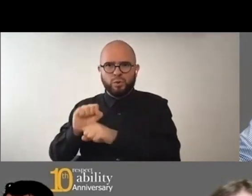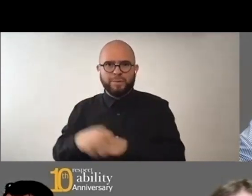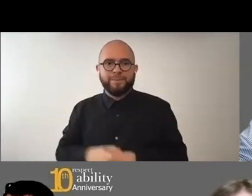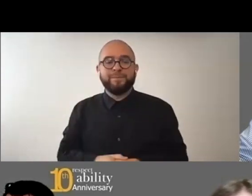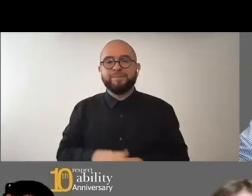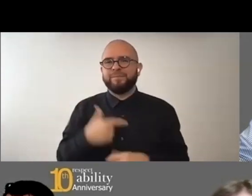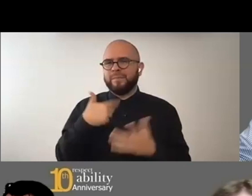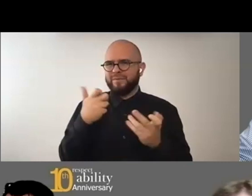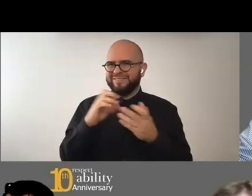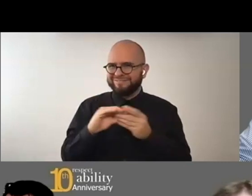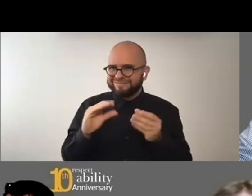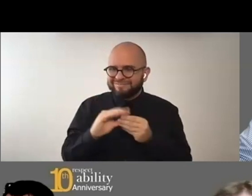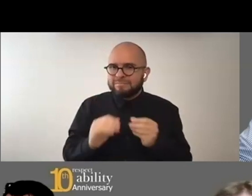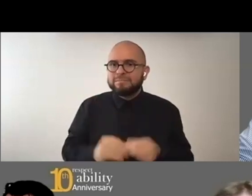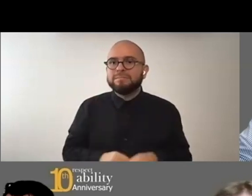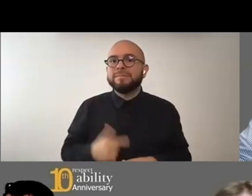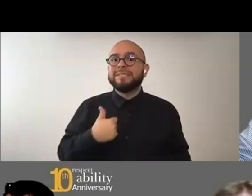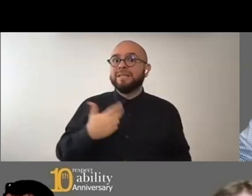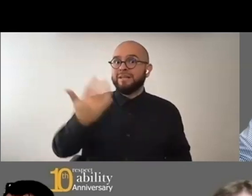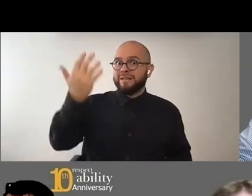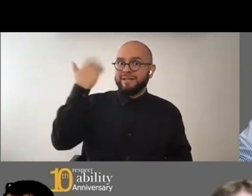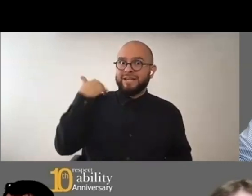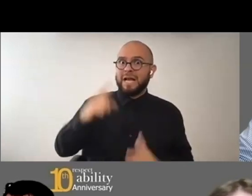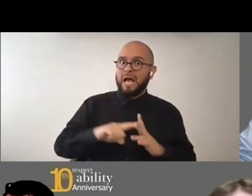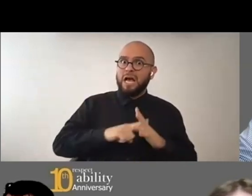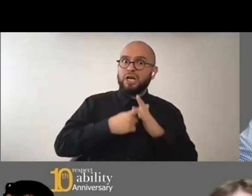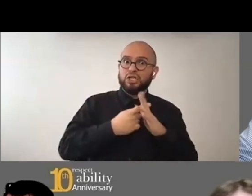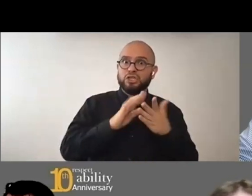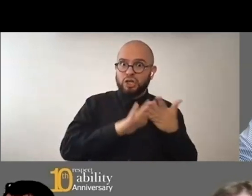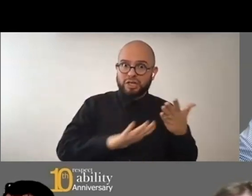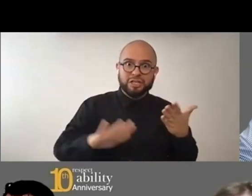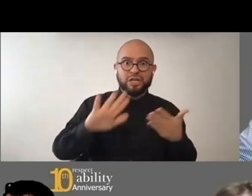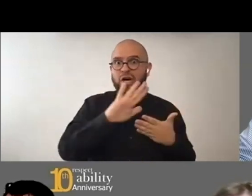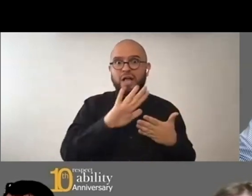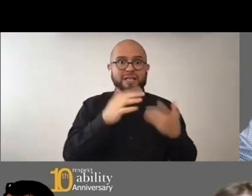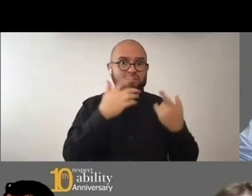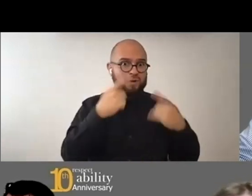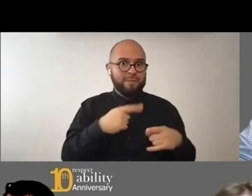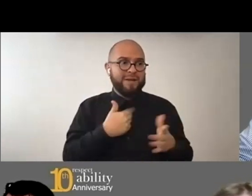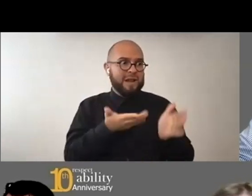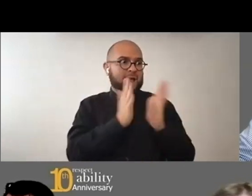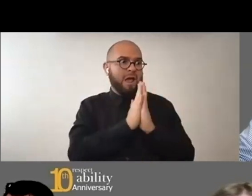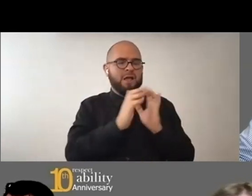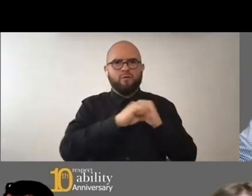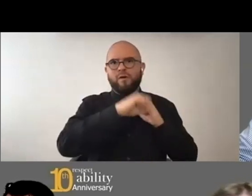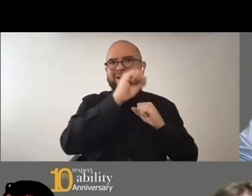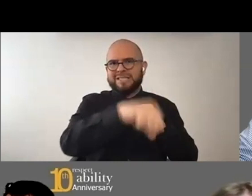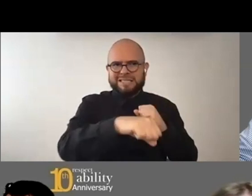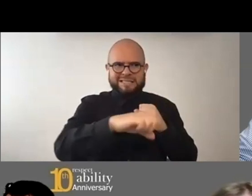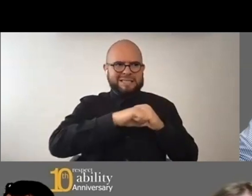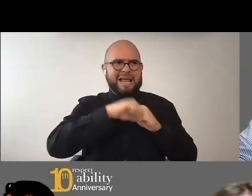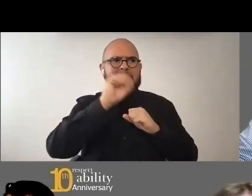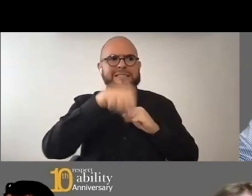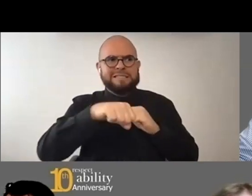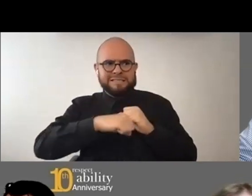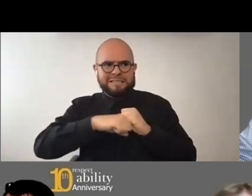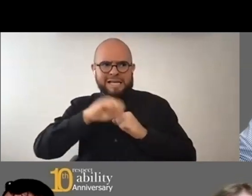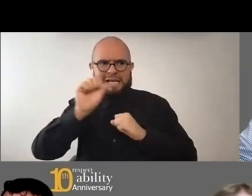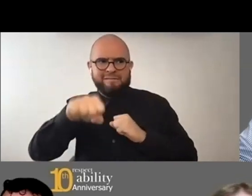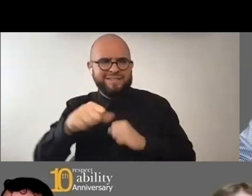got extensions on everything. I could not seem to make a due date, and